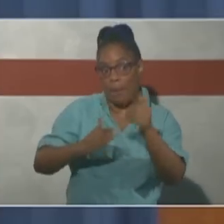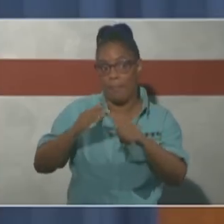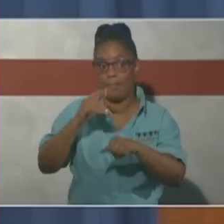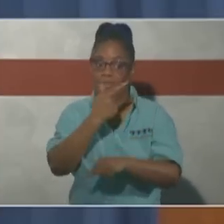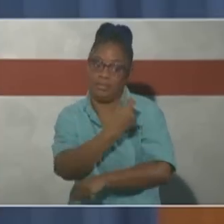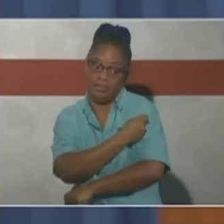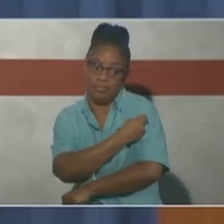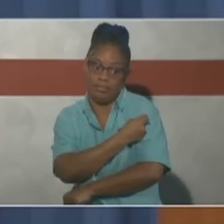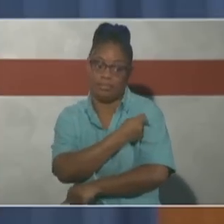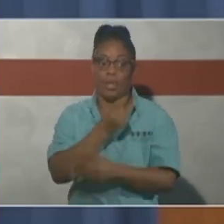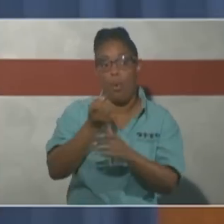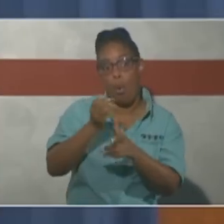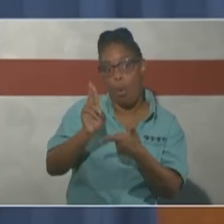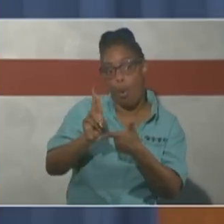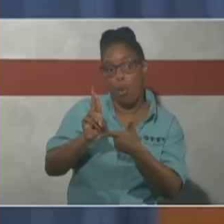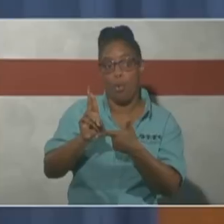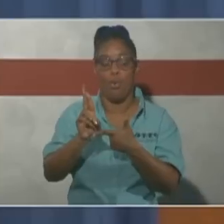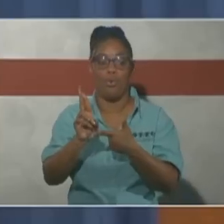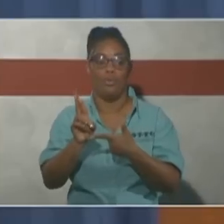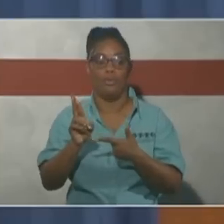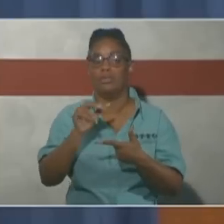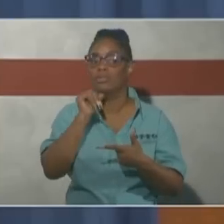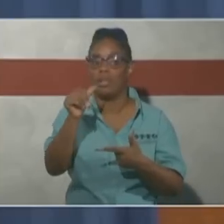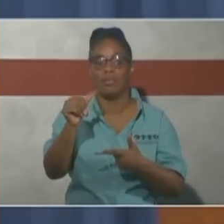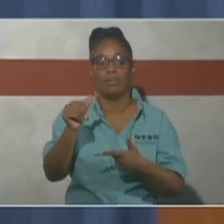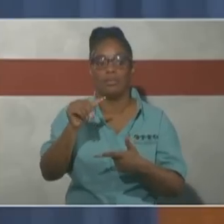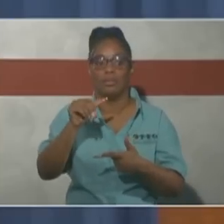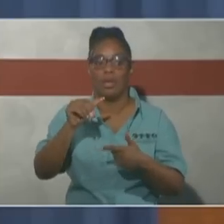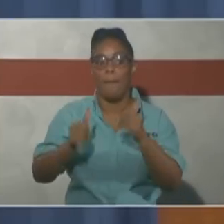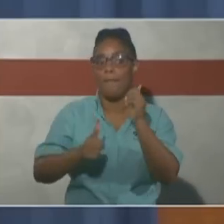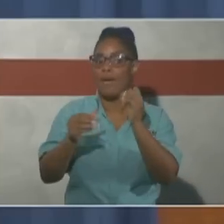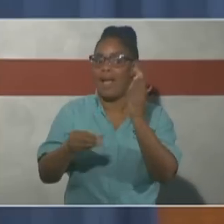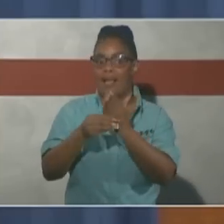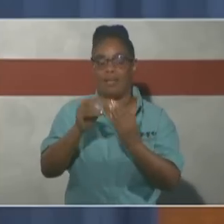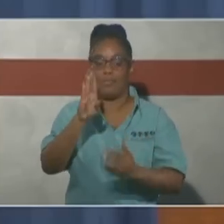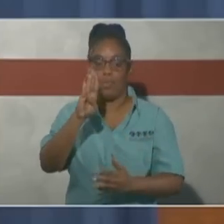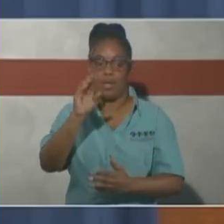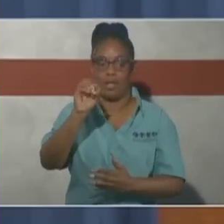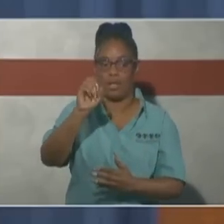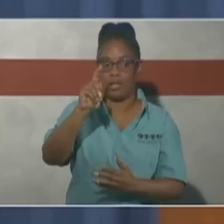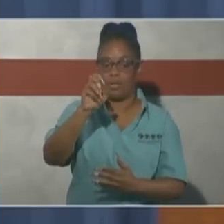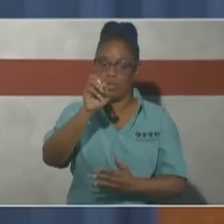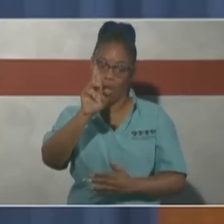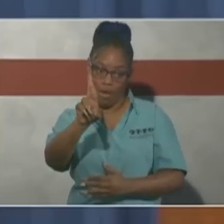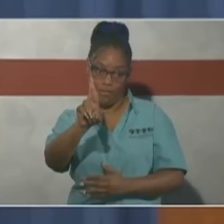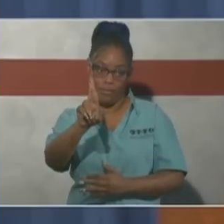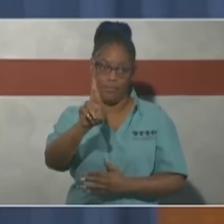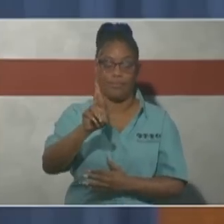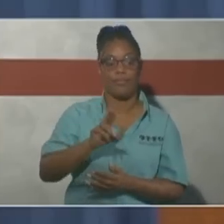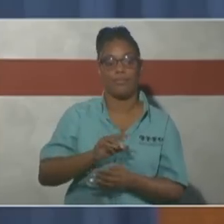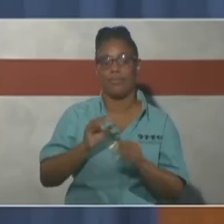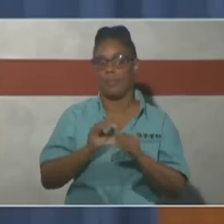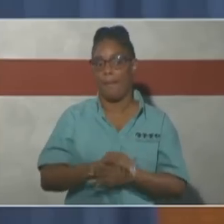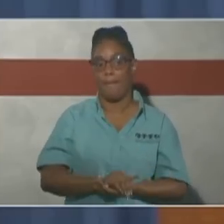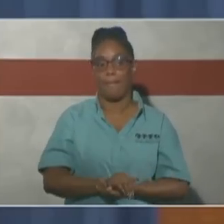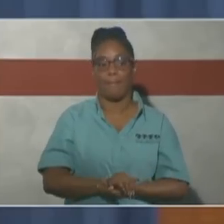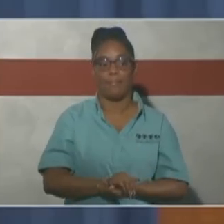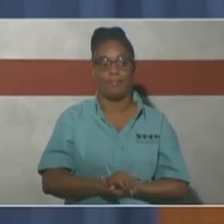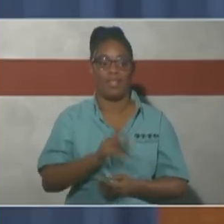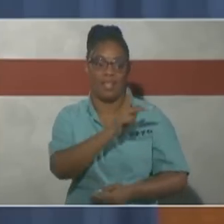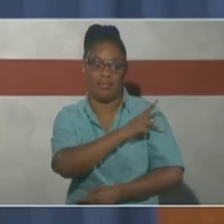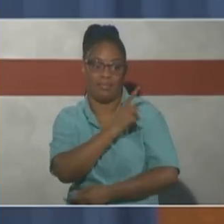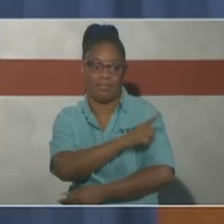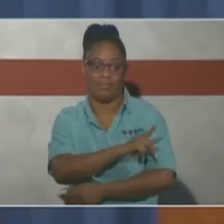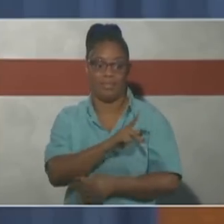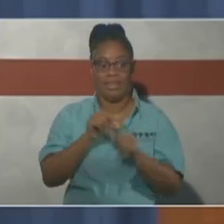either not vaccinated at all, partially vaccinated, or not boosted